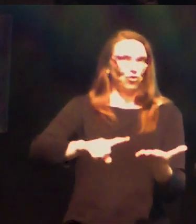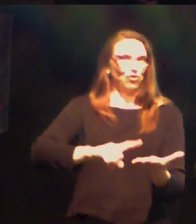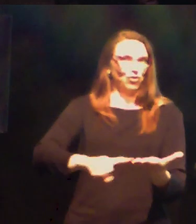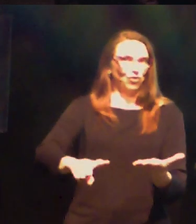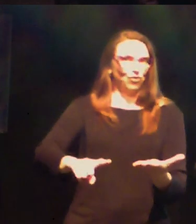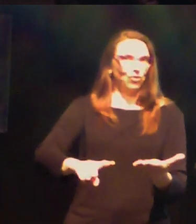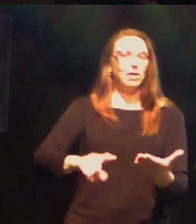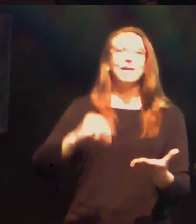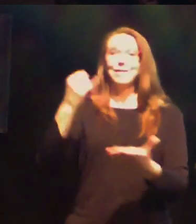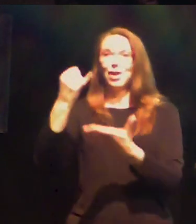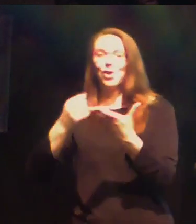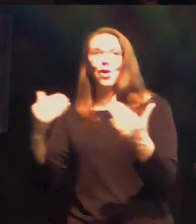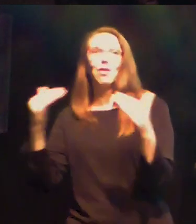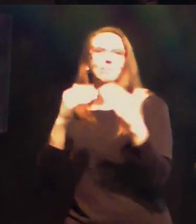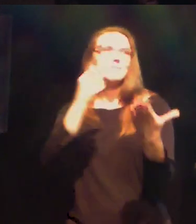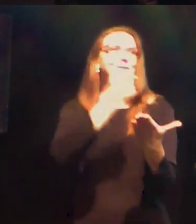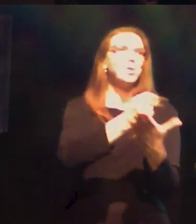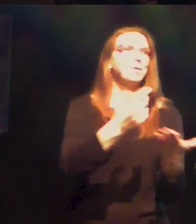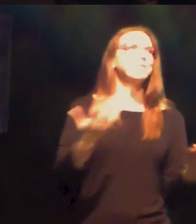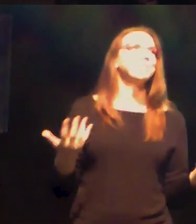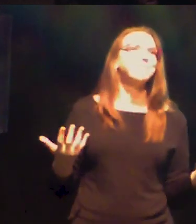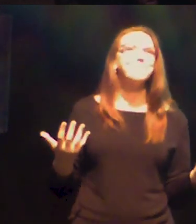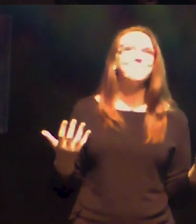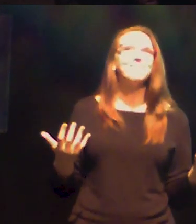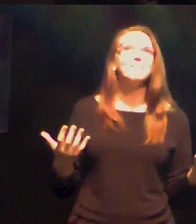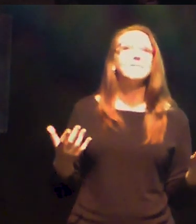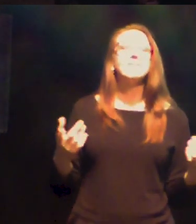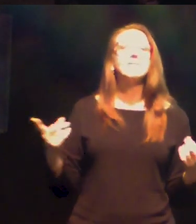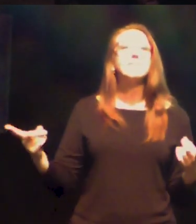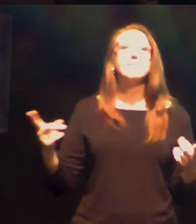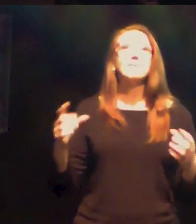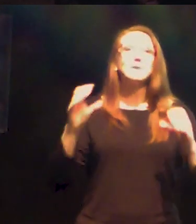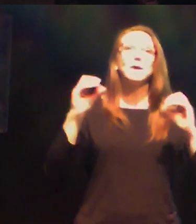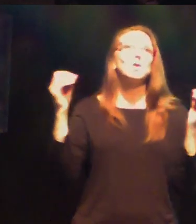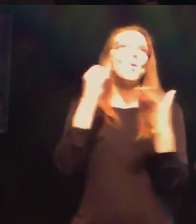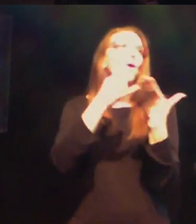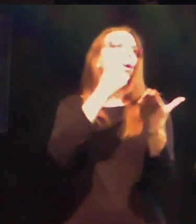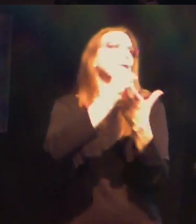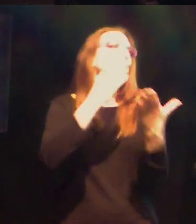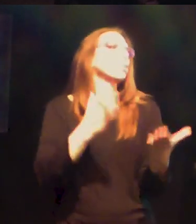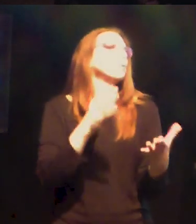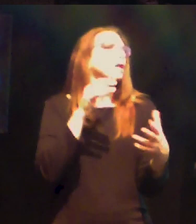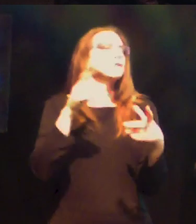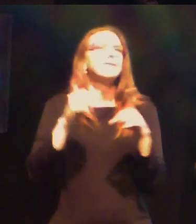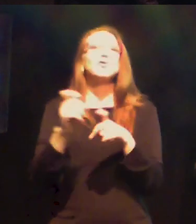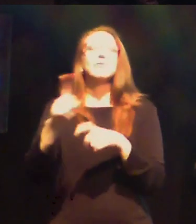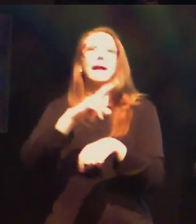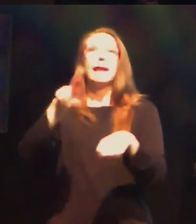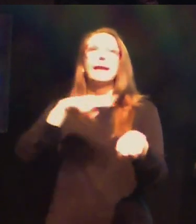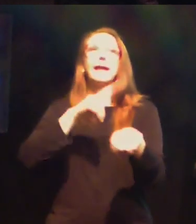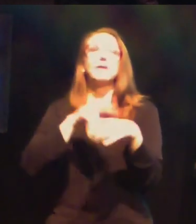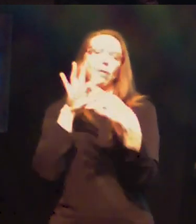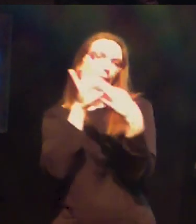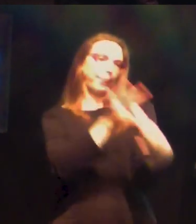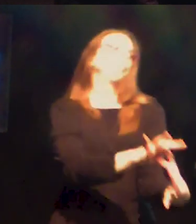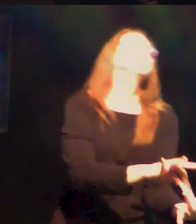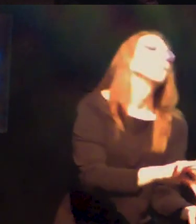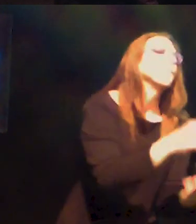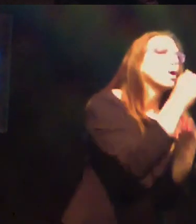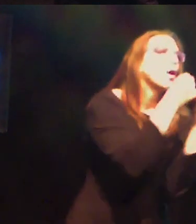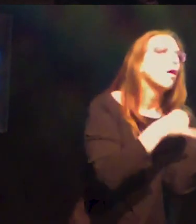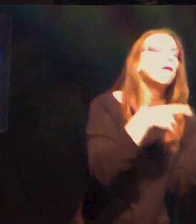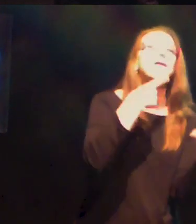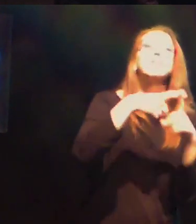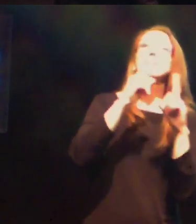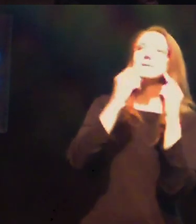that art is a therapeutic medium. And so I don't think that she had an art therapist working with her. She just naturally gravitated to it. And then with the prompting